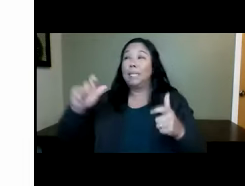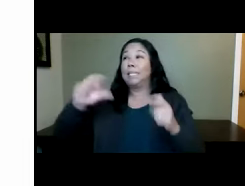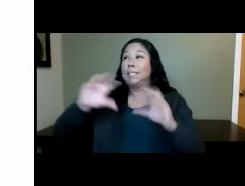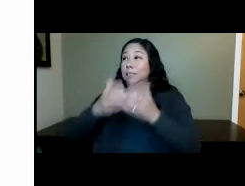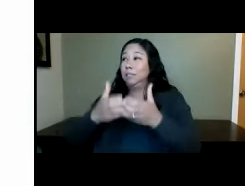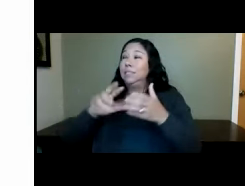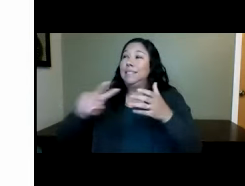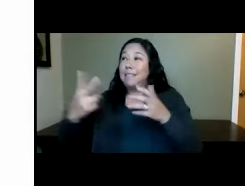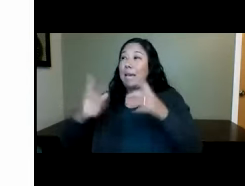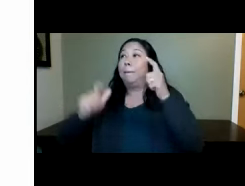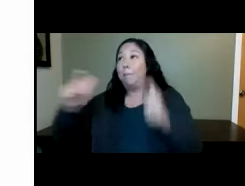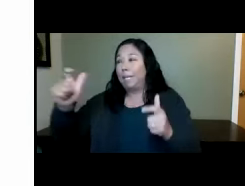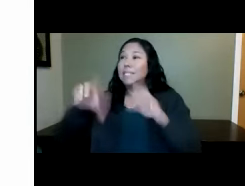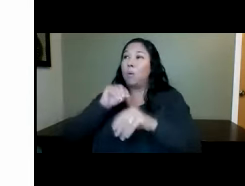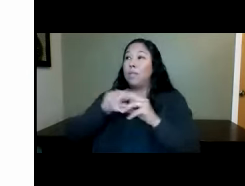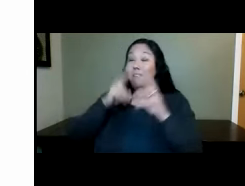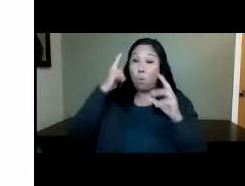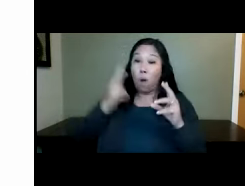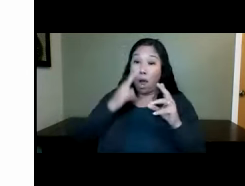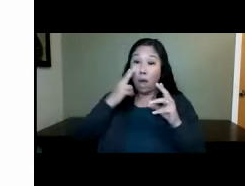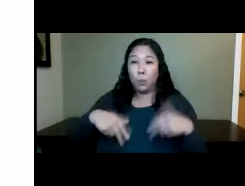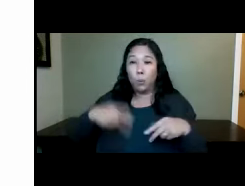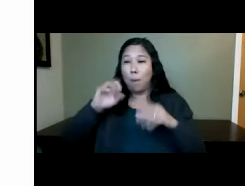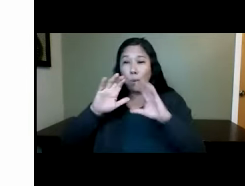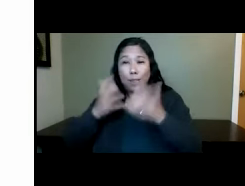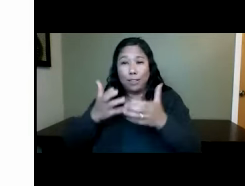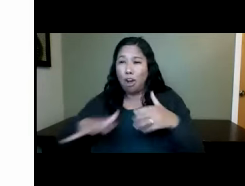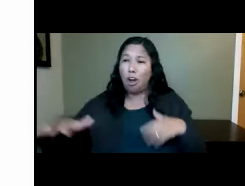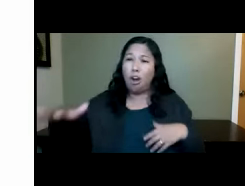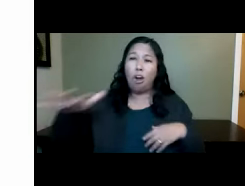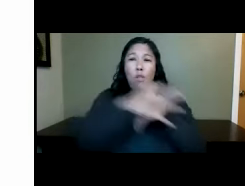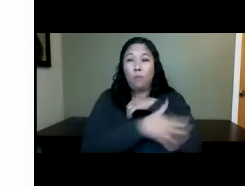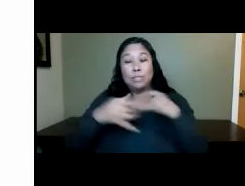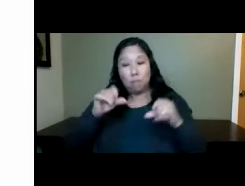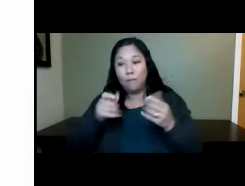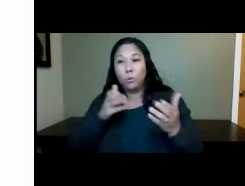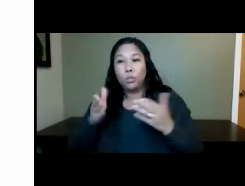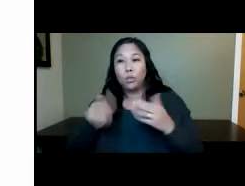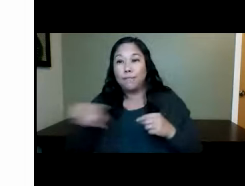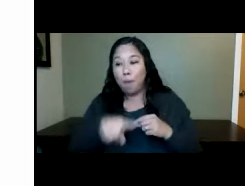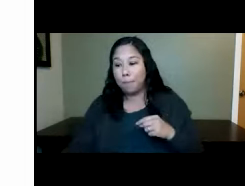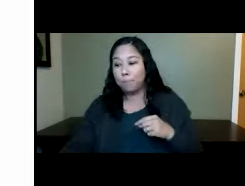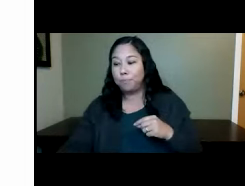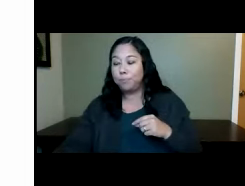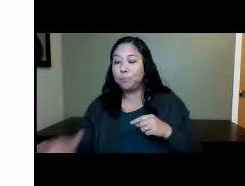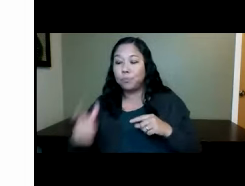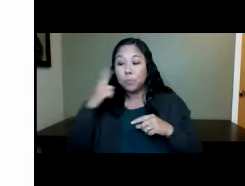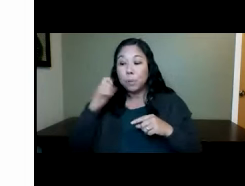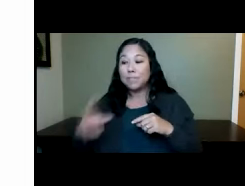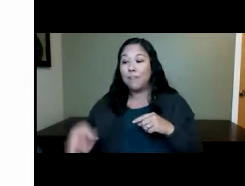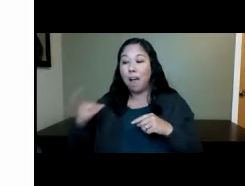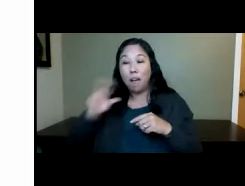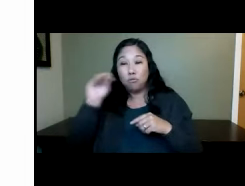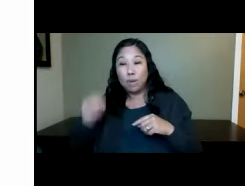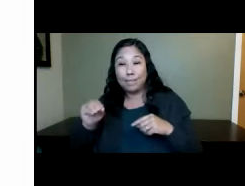Hawaii, there are populations around the country that still need to be served based on the high rates of cases